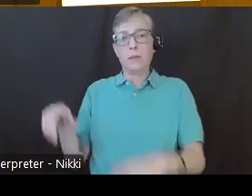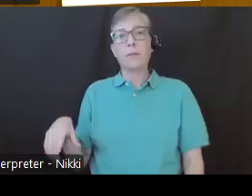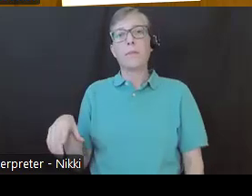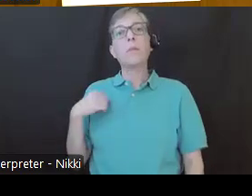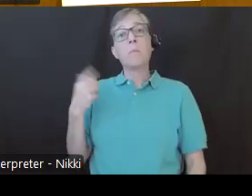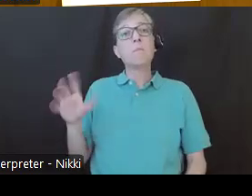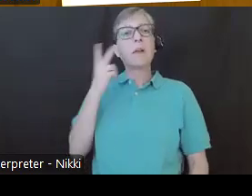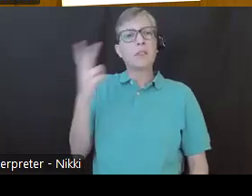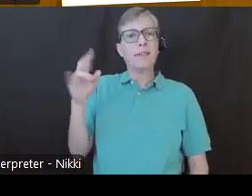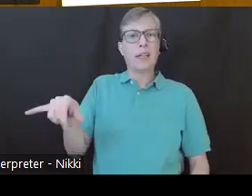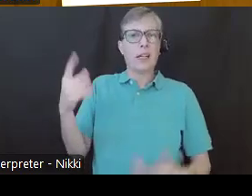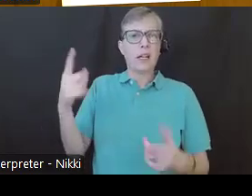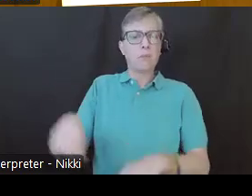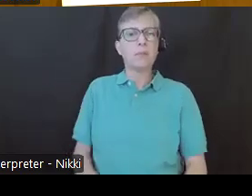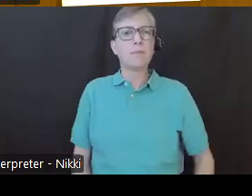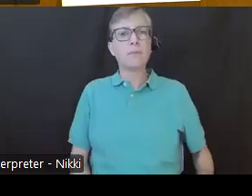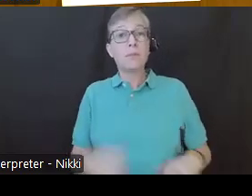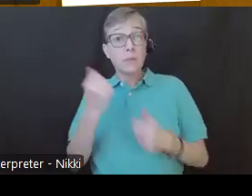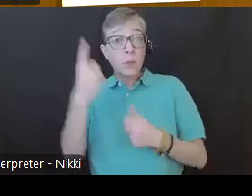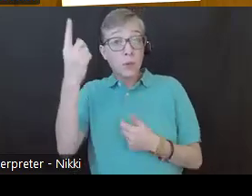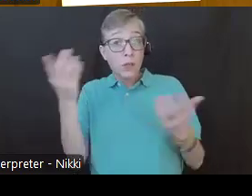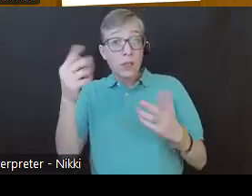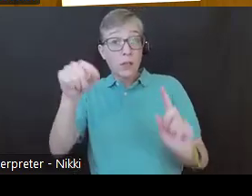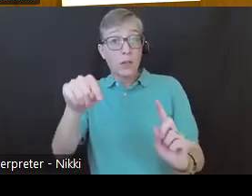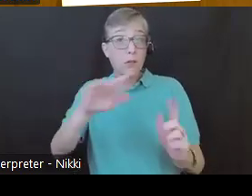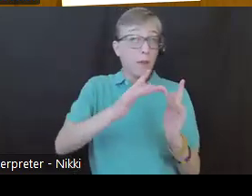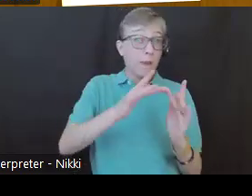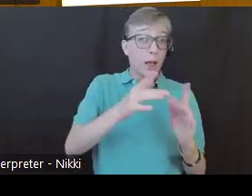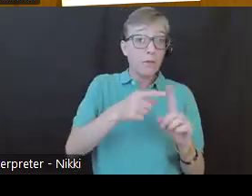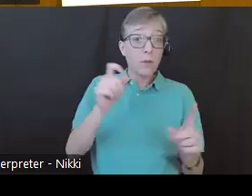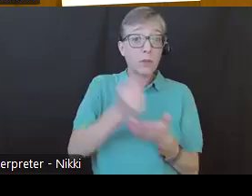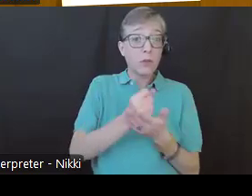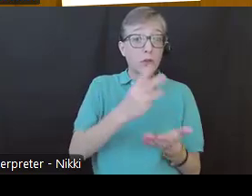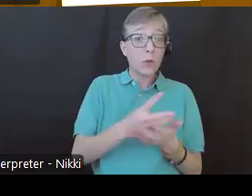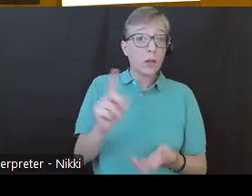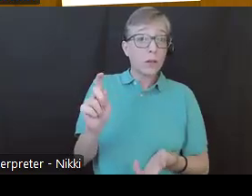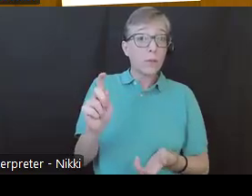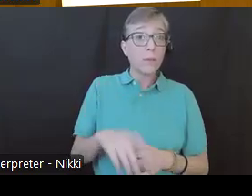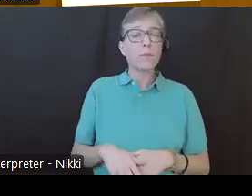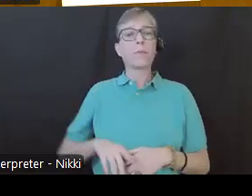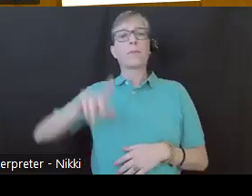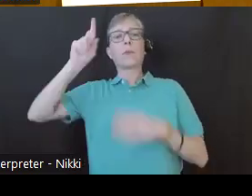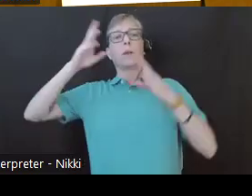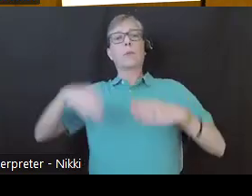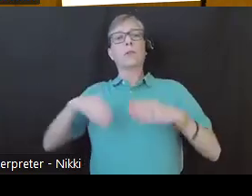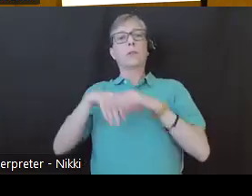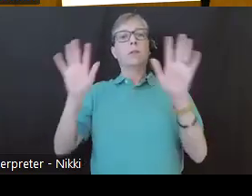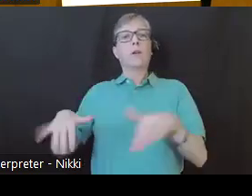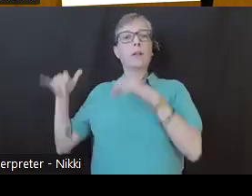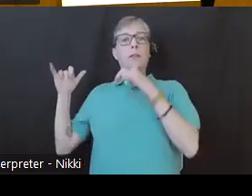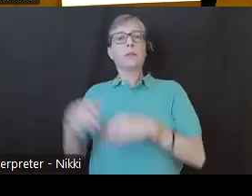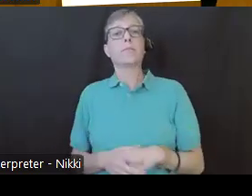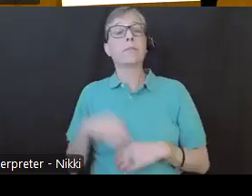work extenders. Is anybody here from social work or online? I was just going to say, Yeah. On the brain injury unit in the